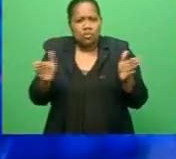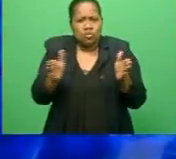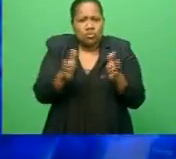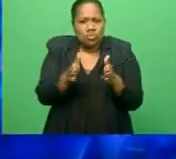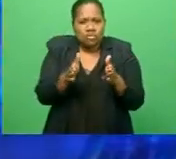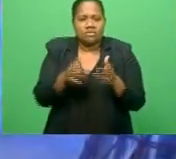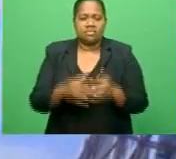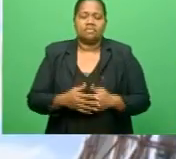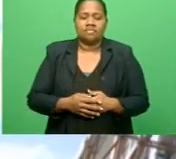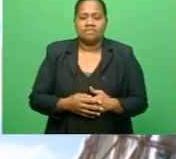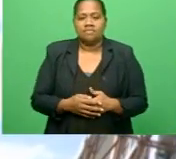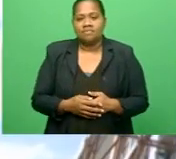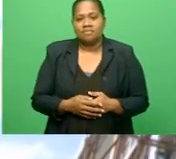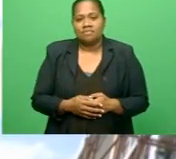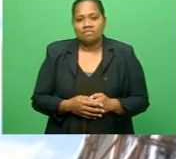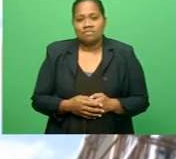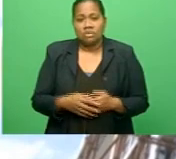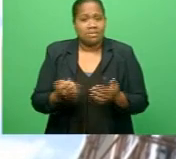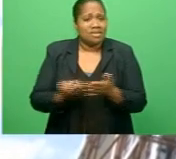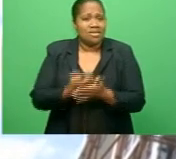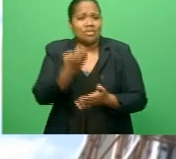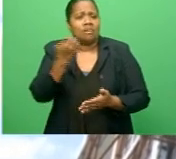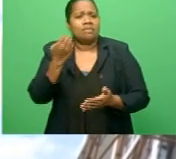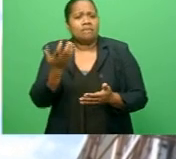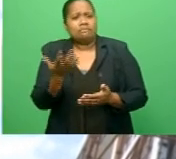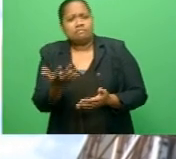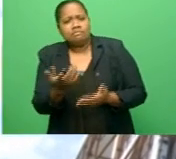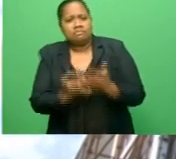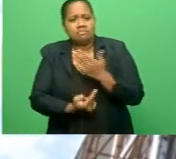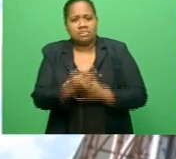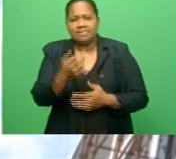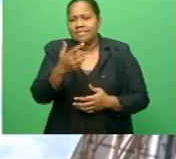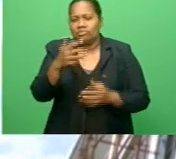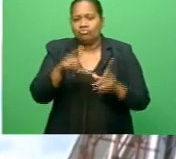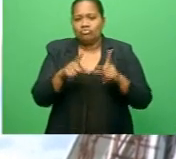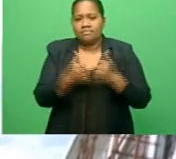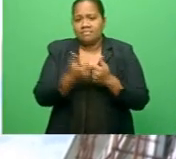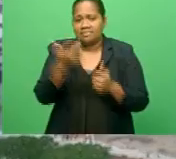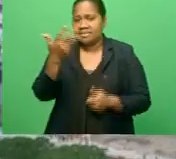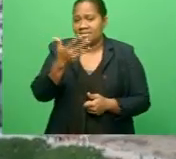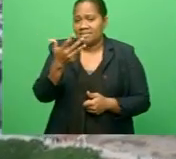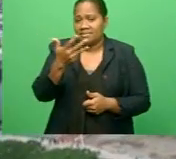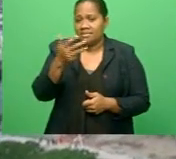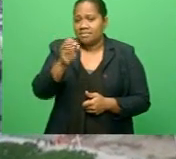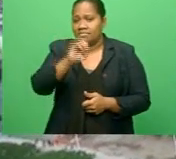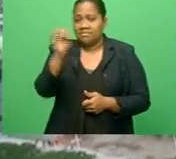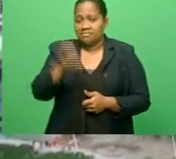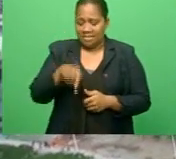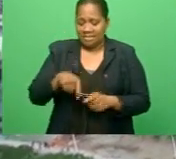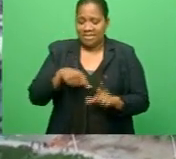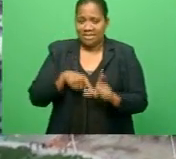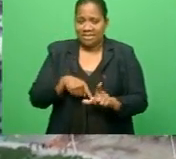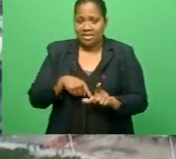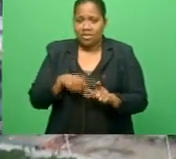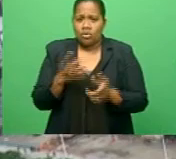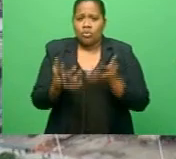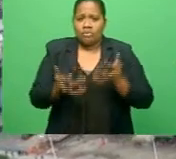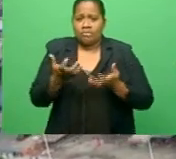initially anticipated. The economy is likely to contract by 19% this year compared to the earlier estimate